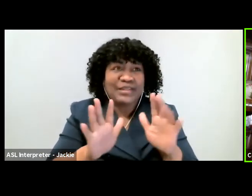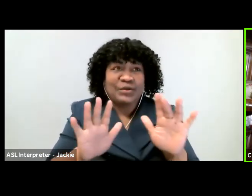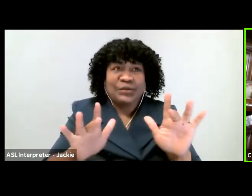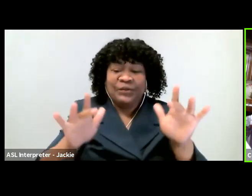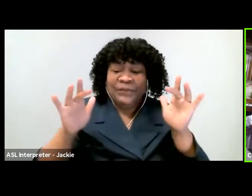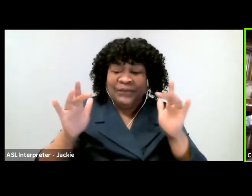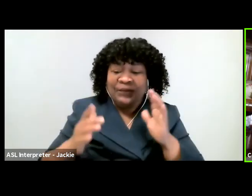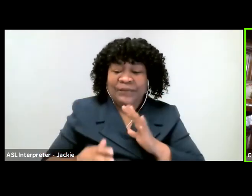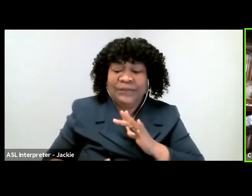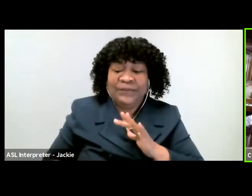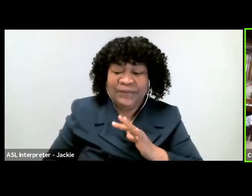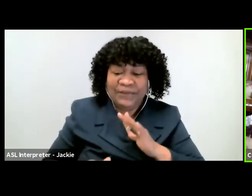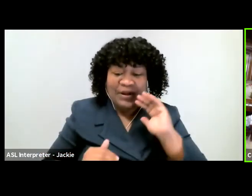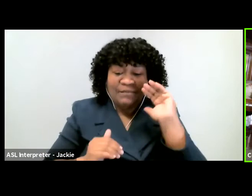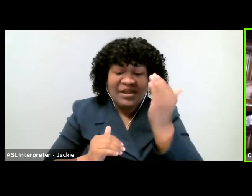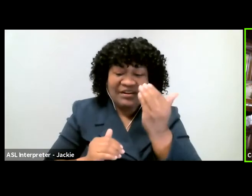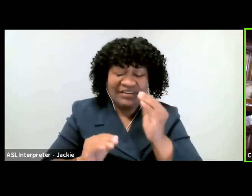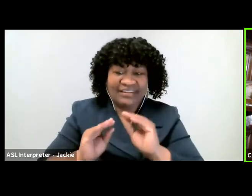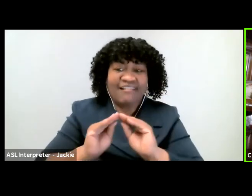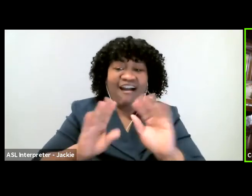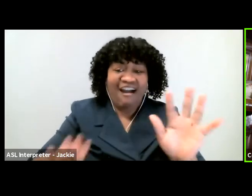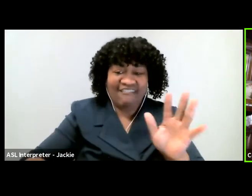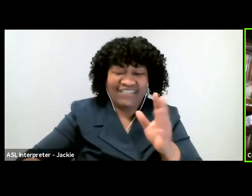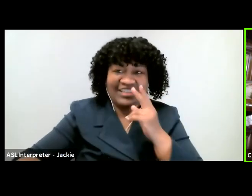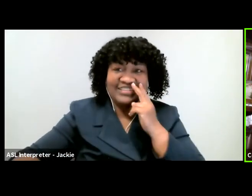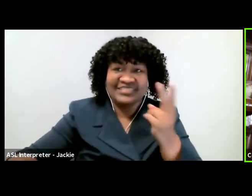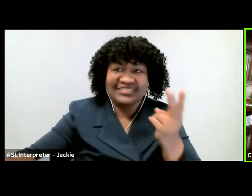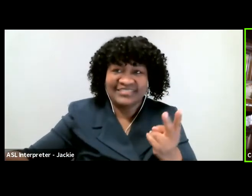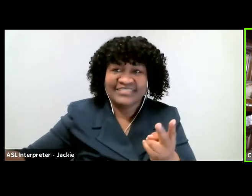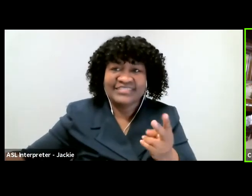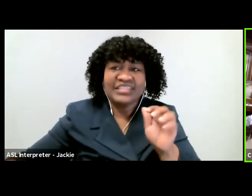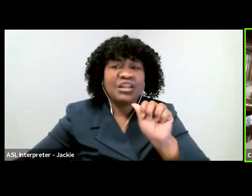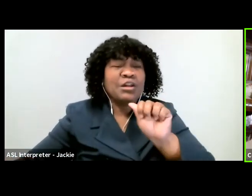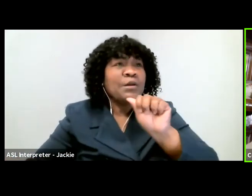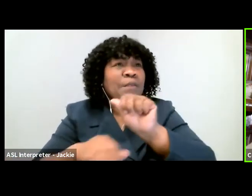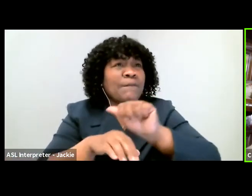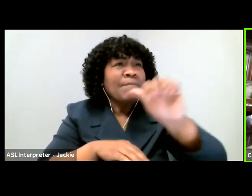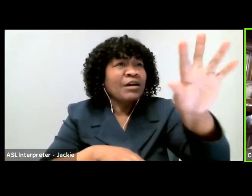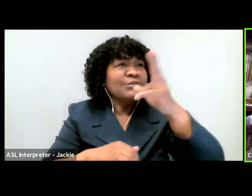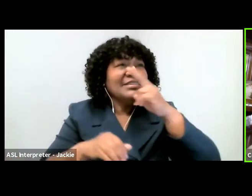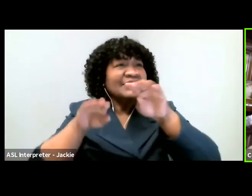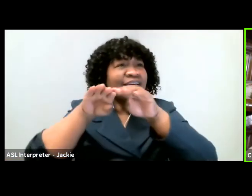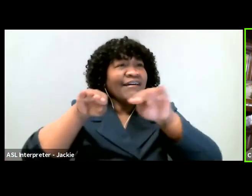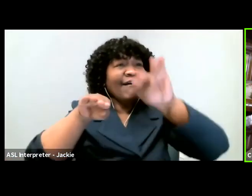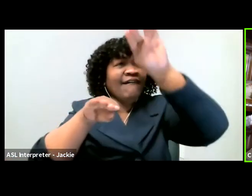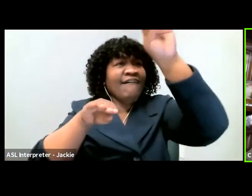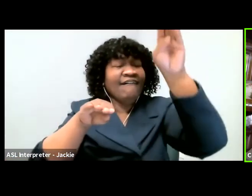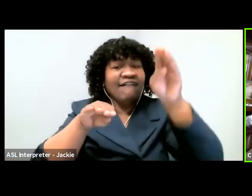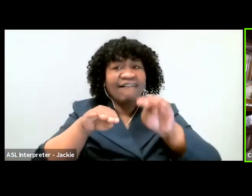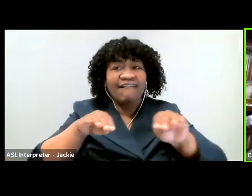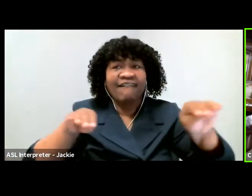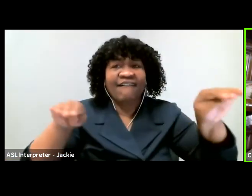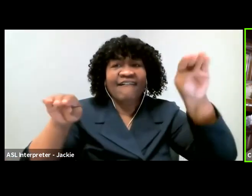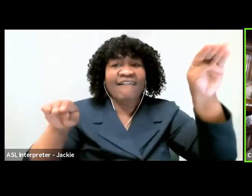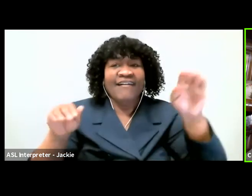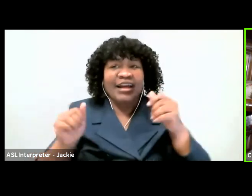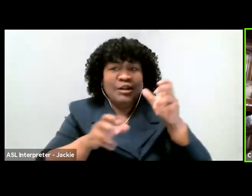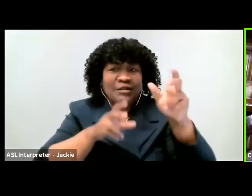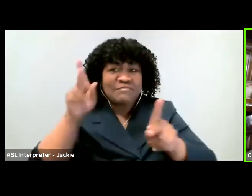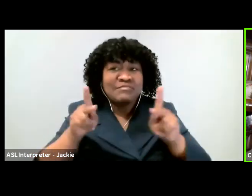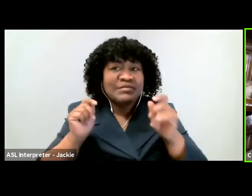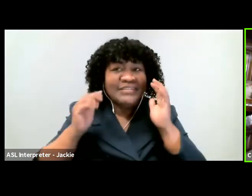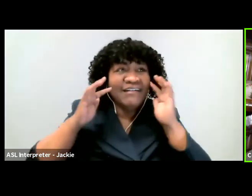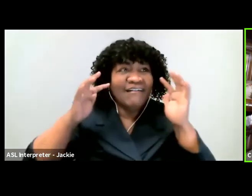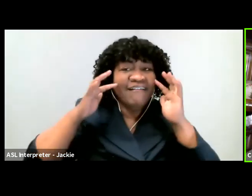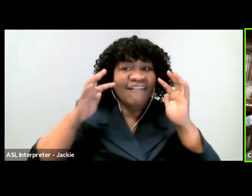Such is apparent, obvious. The mountain is a ridge on a plateau. Voices are that